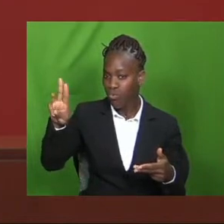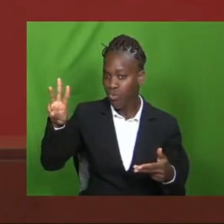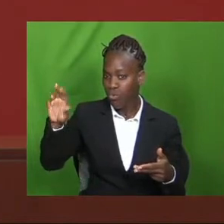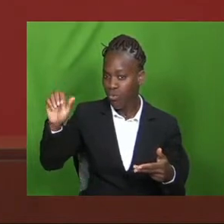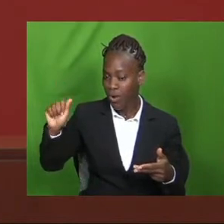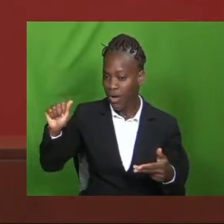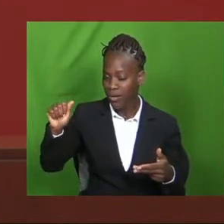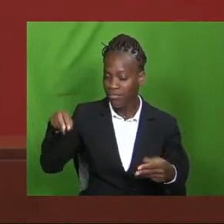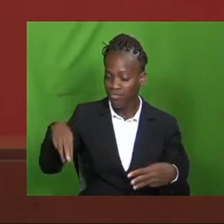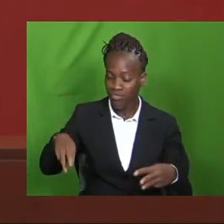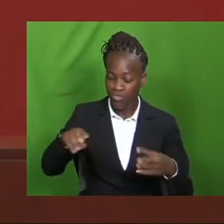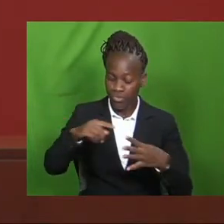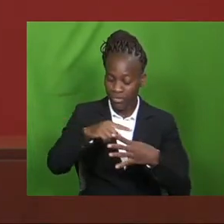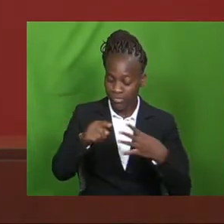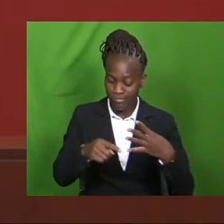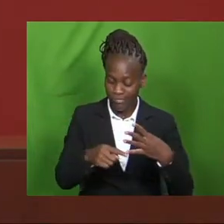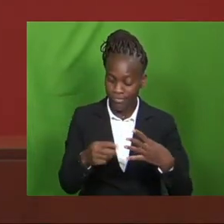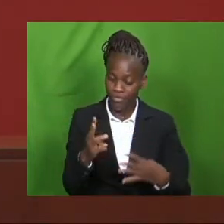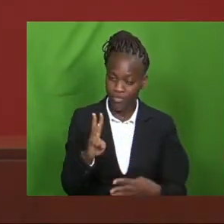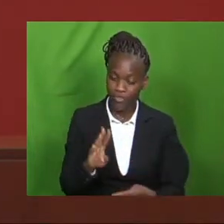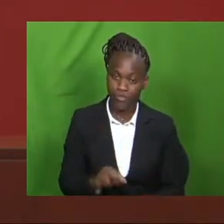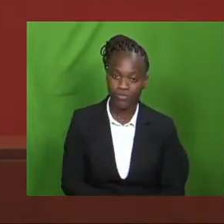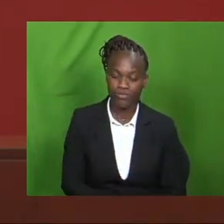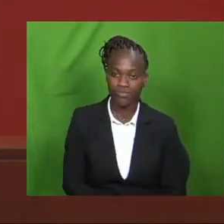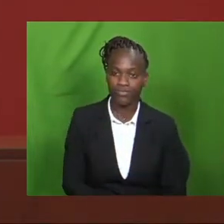Honorable Minister.